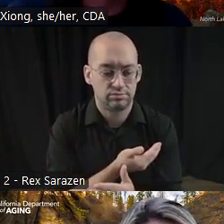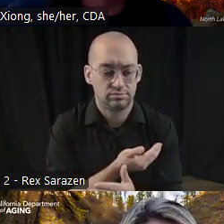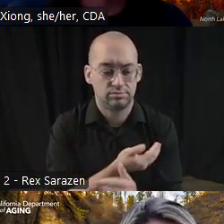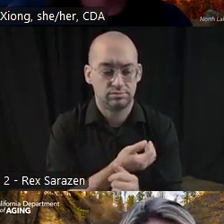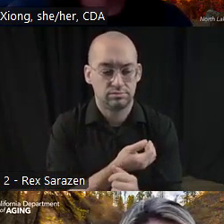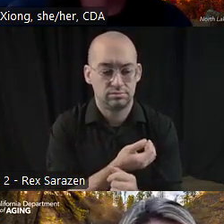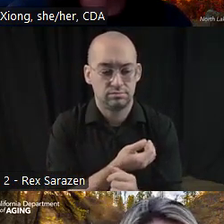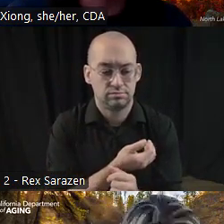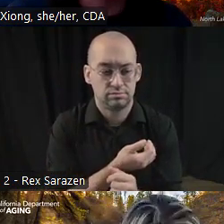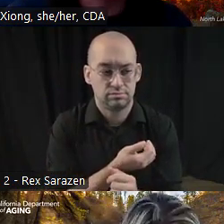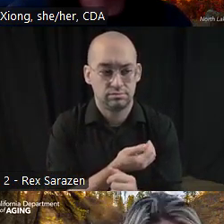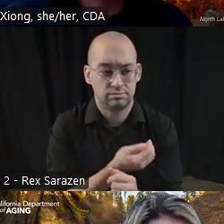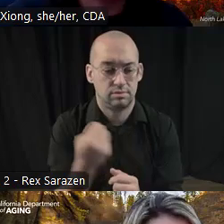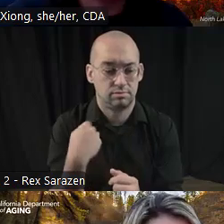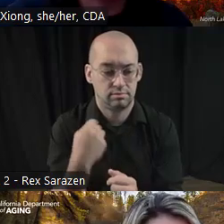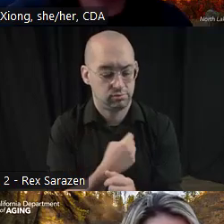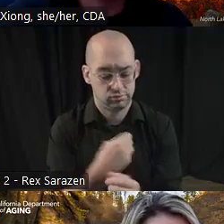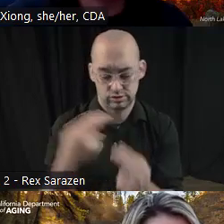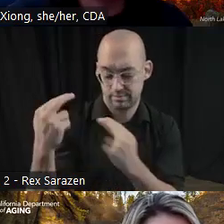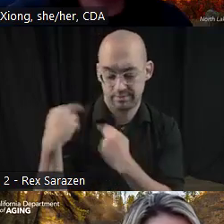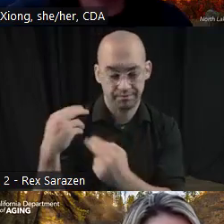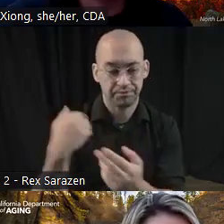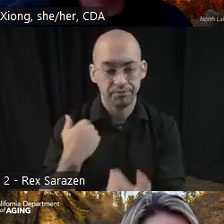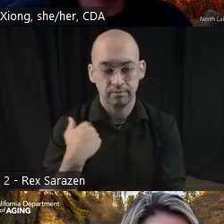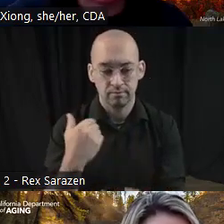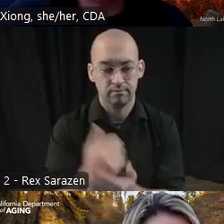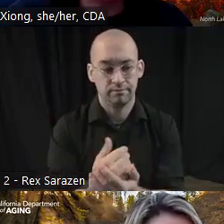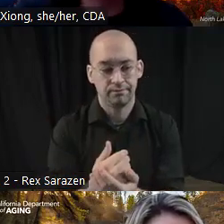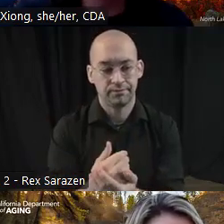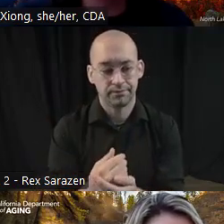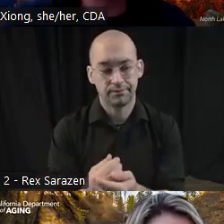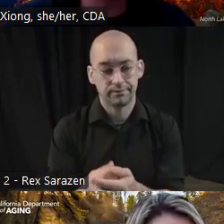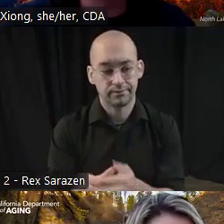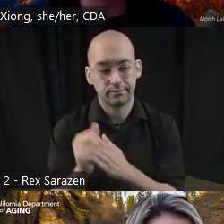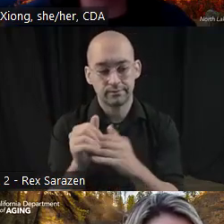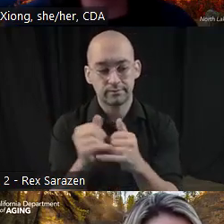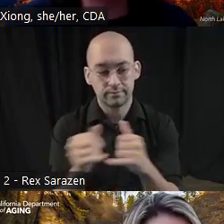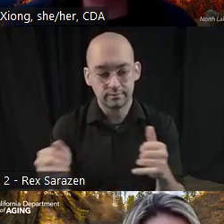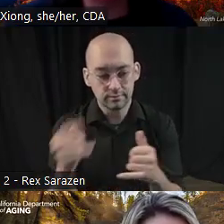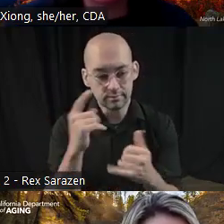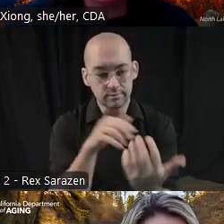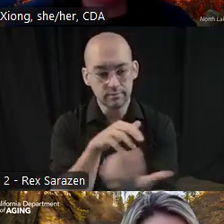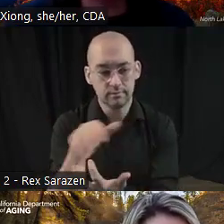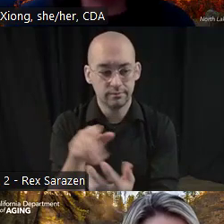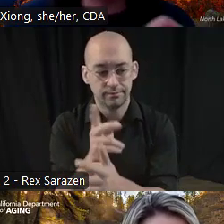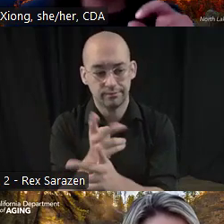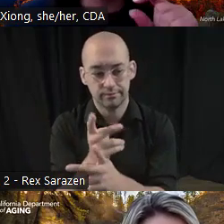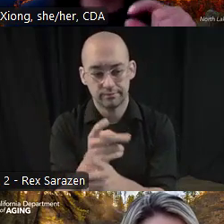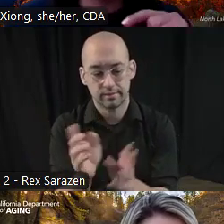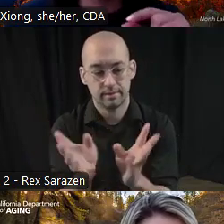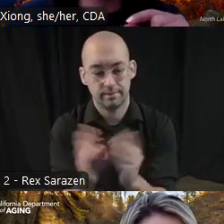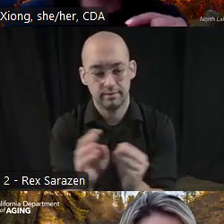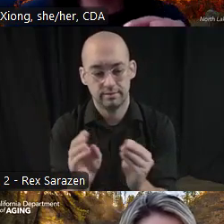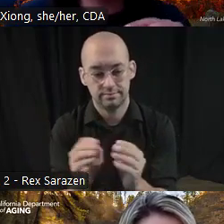In our member responsibilities, we have the guidelines for engagement and productive meetings. And then